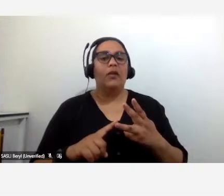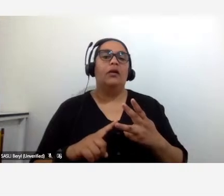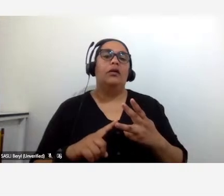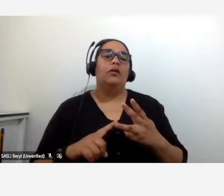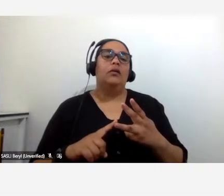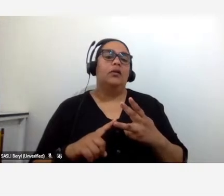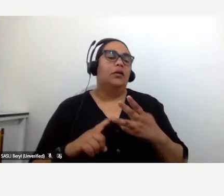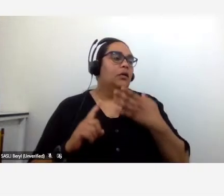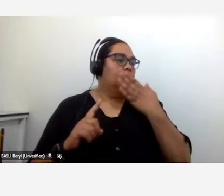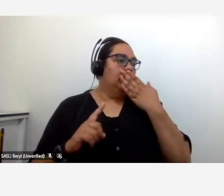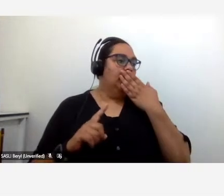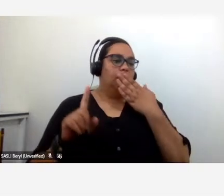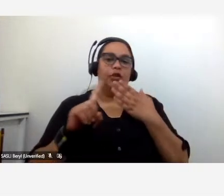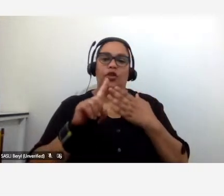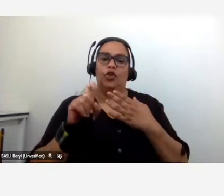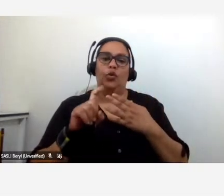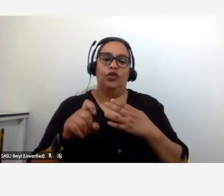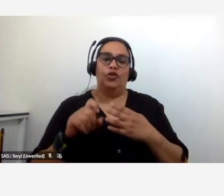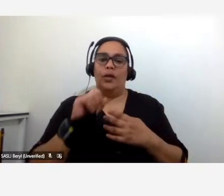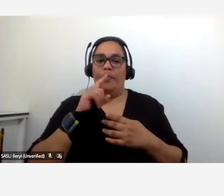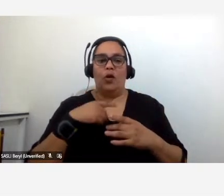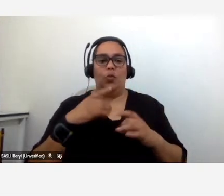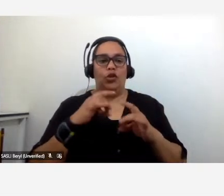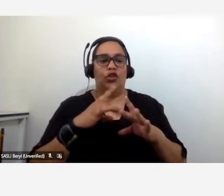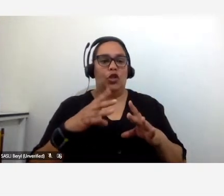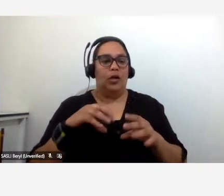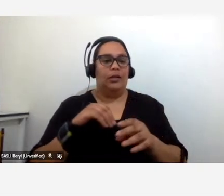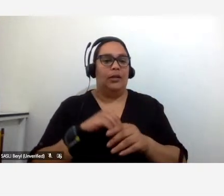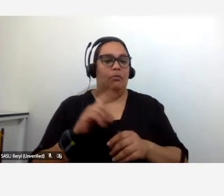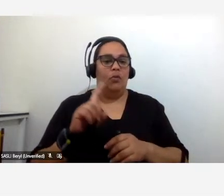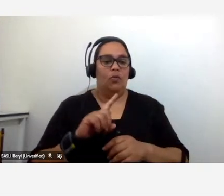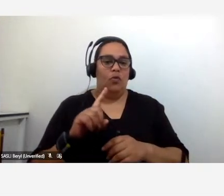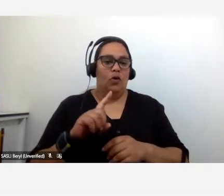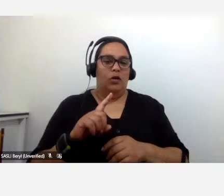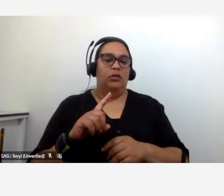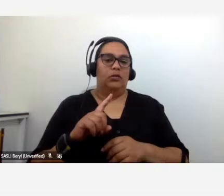The questions, we're going to start with